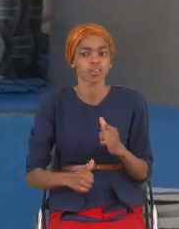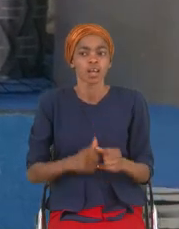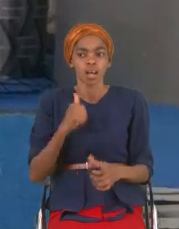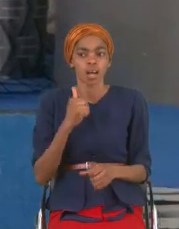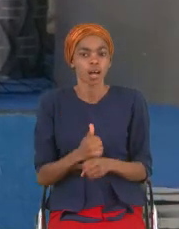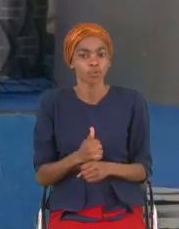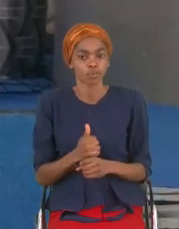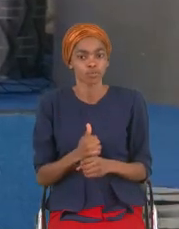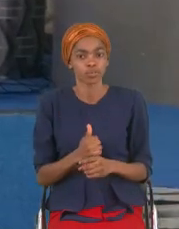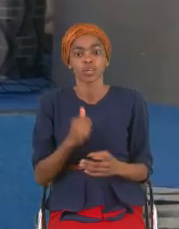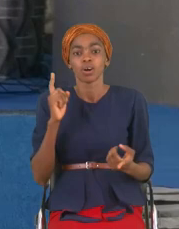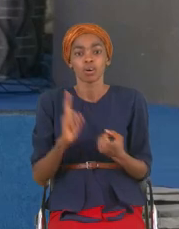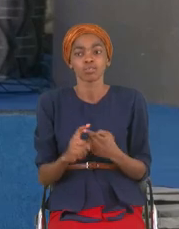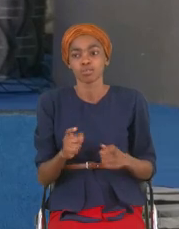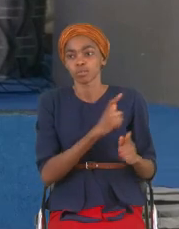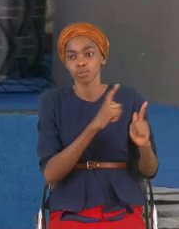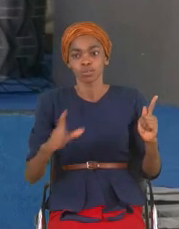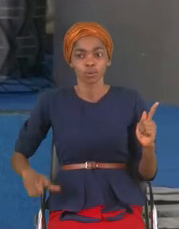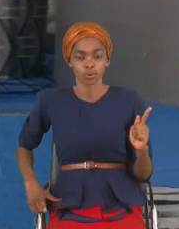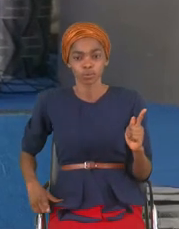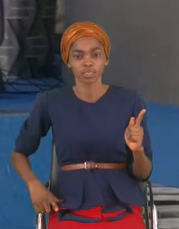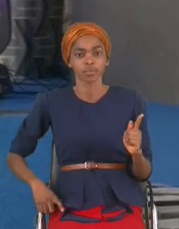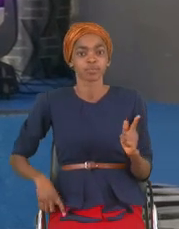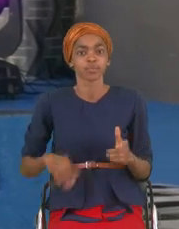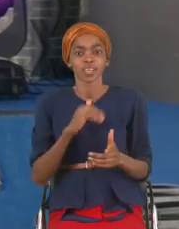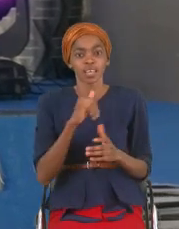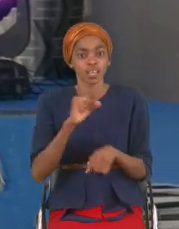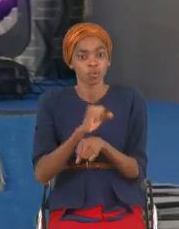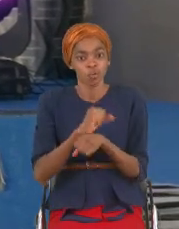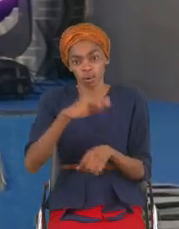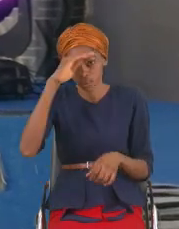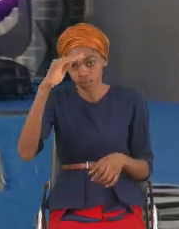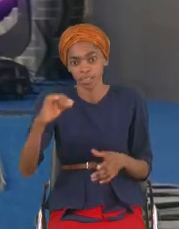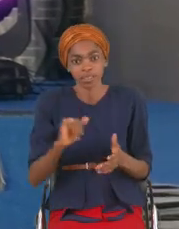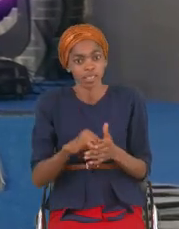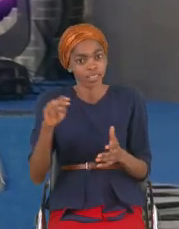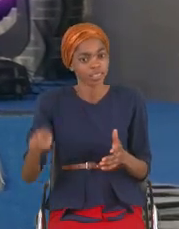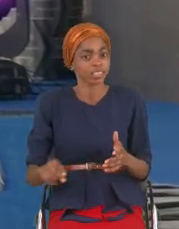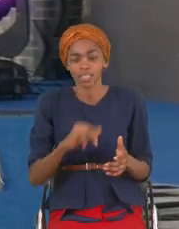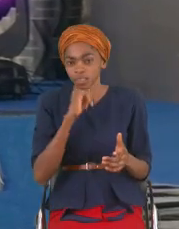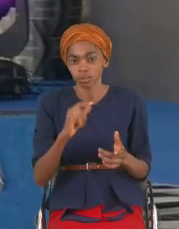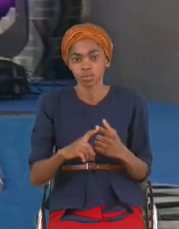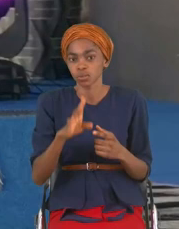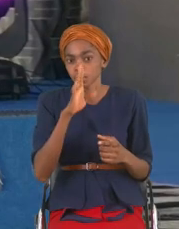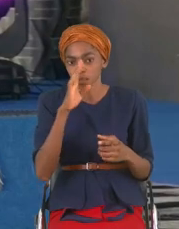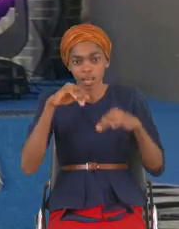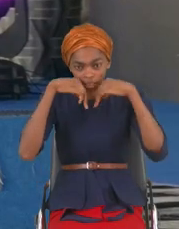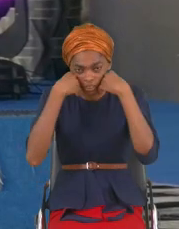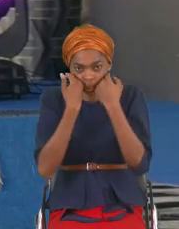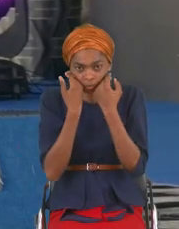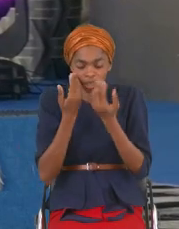approved unto God, a workman that needeth not to be